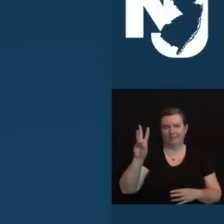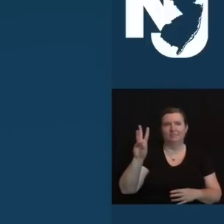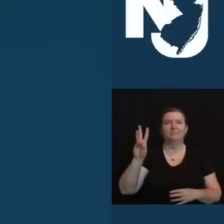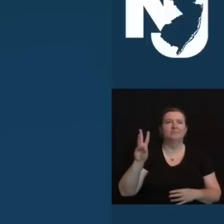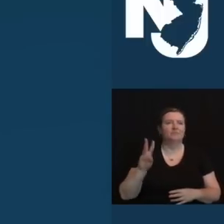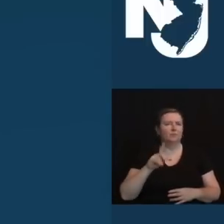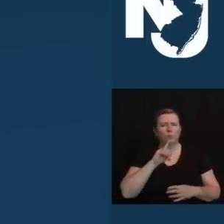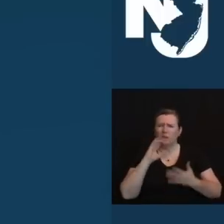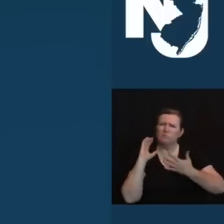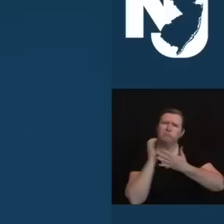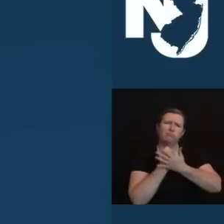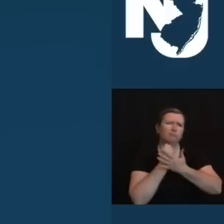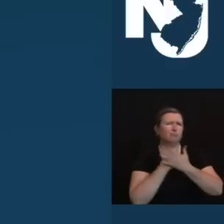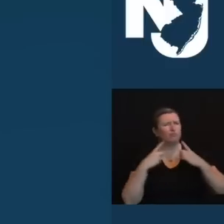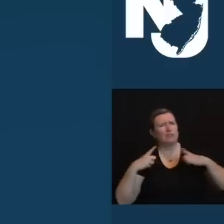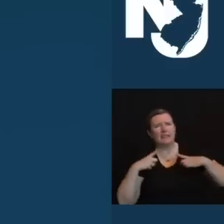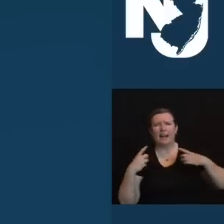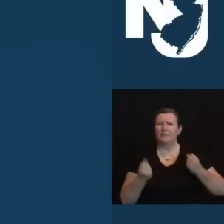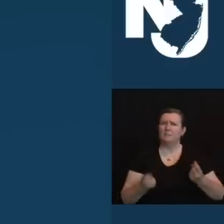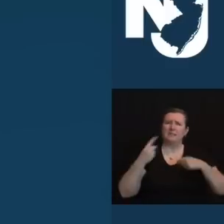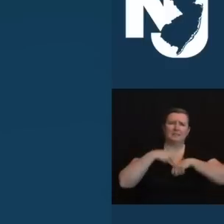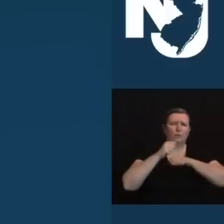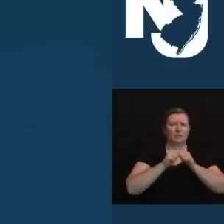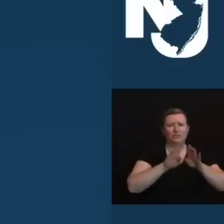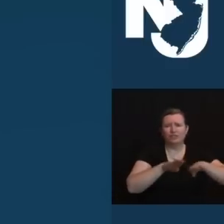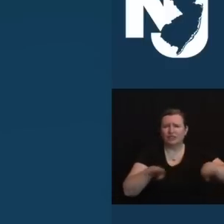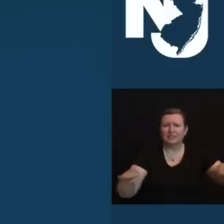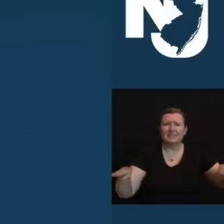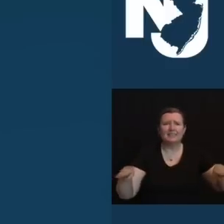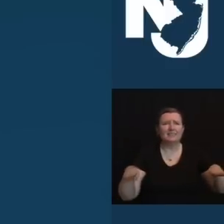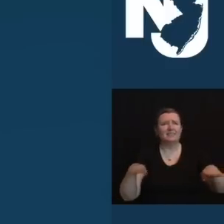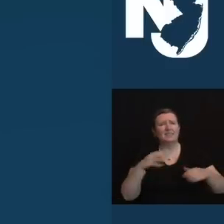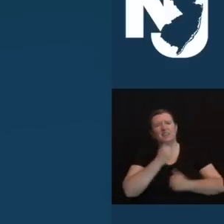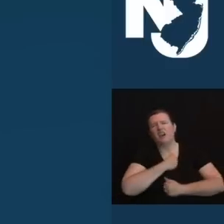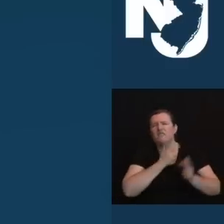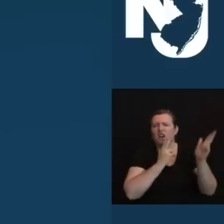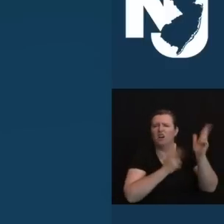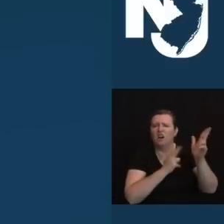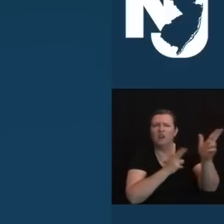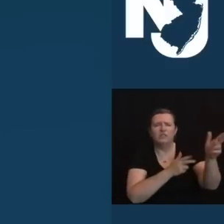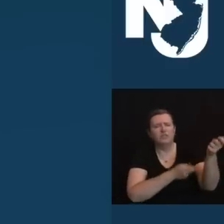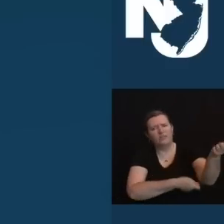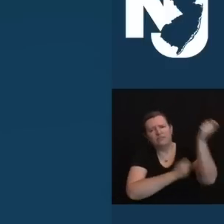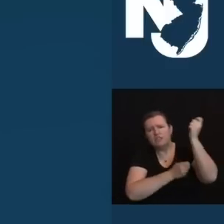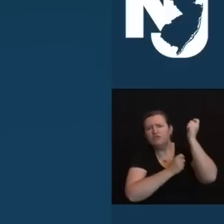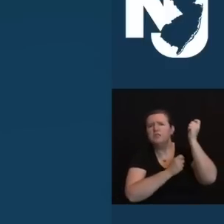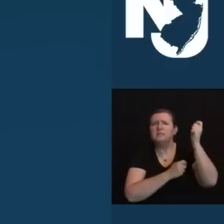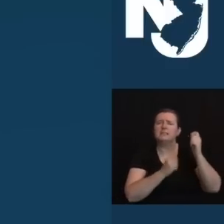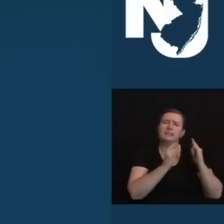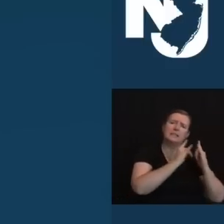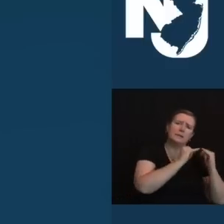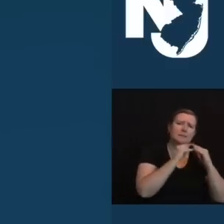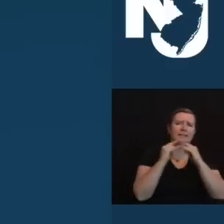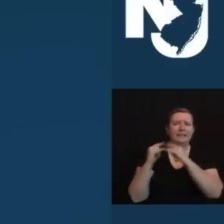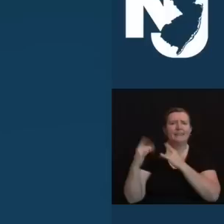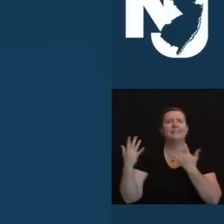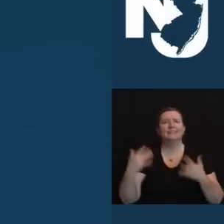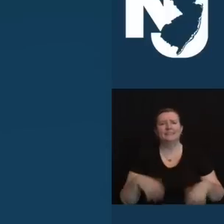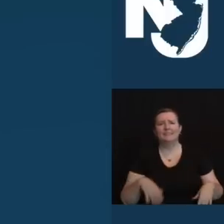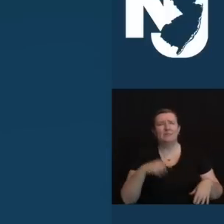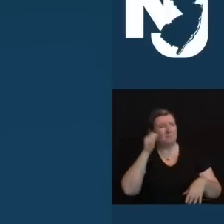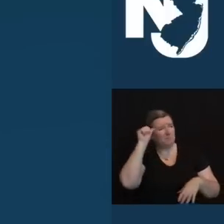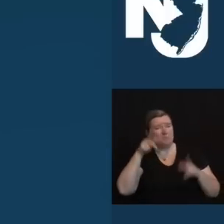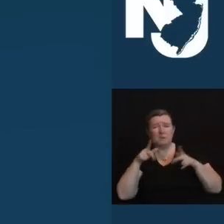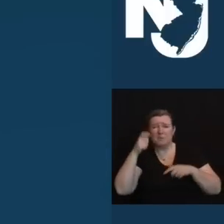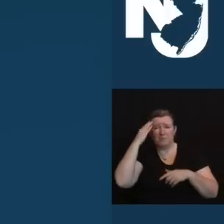retirement, spending time with his children and doing as much hunting, fishing, and camping as he possibly could. He will be remembered for his